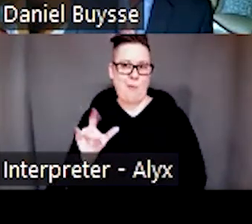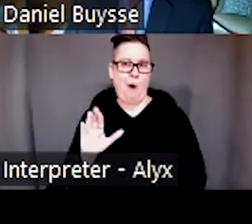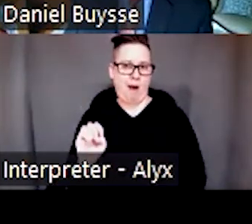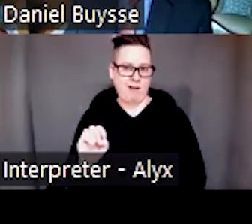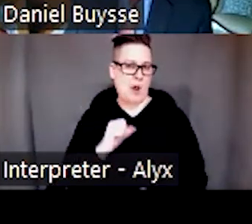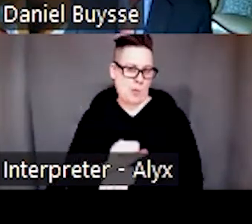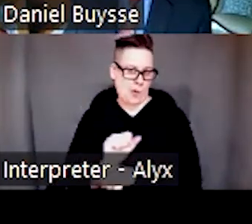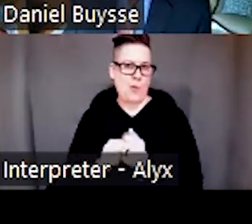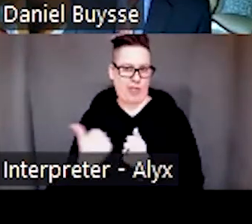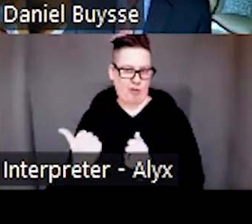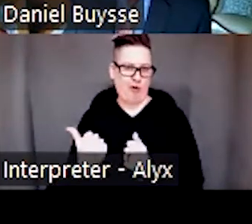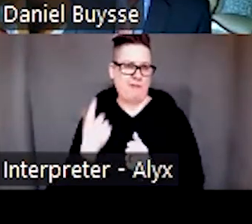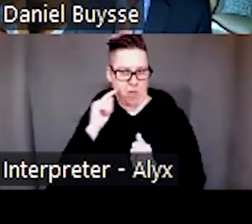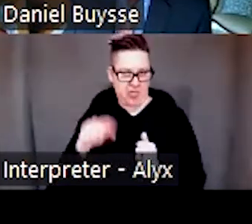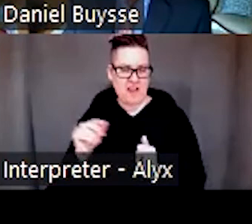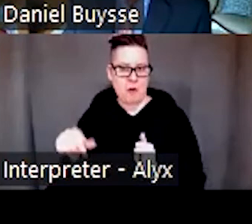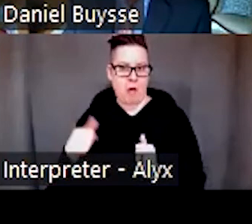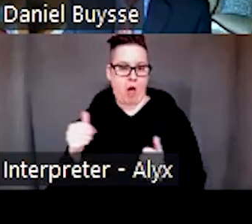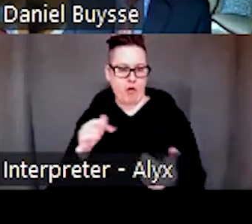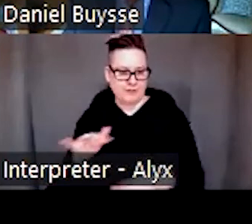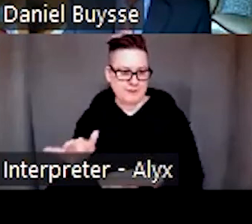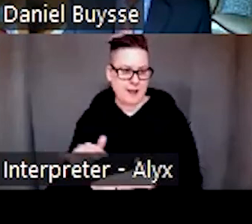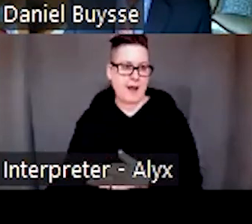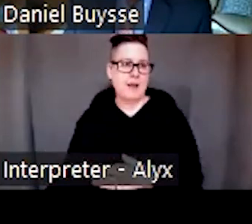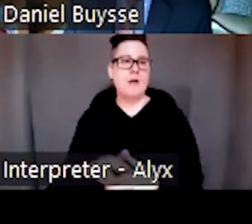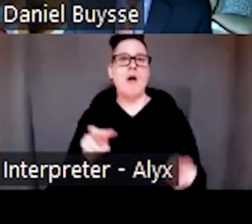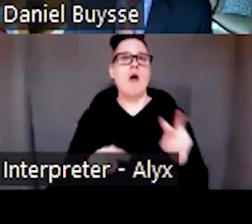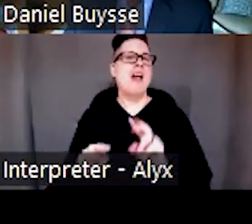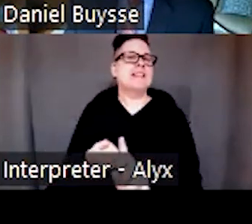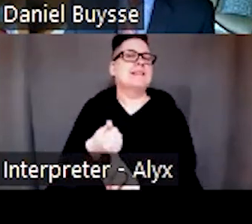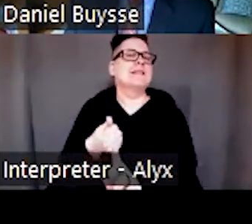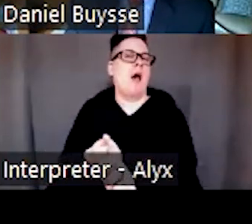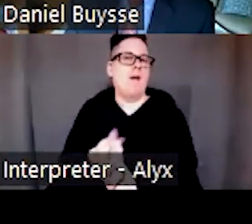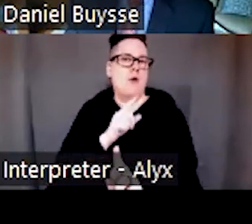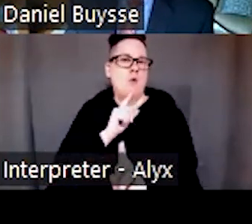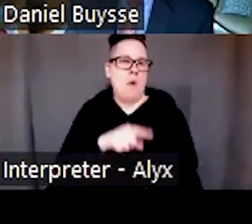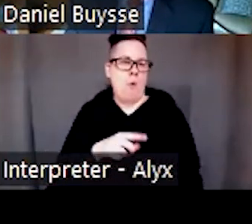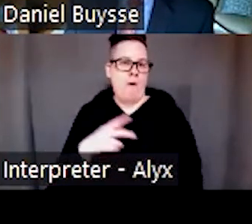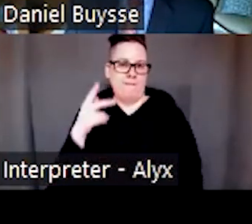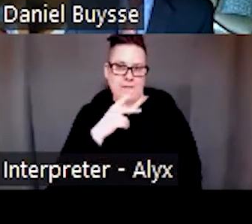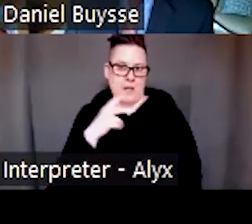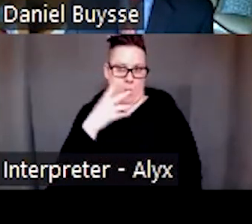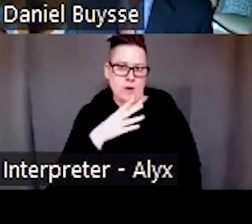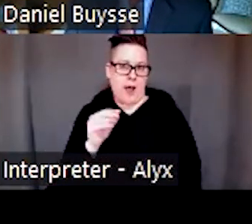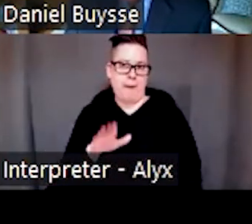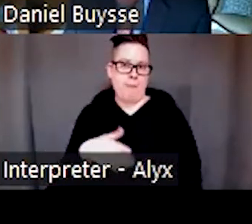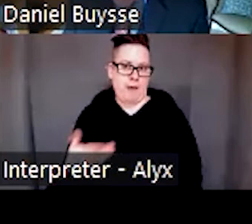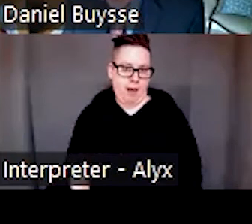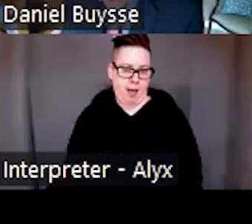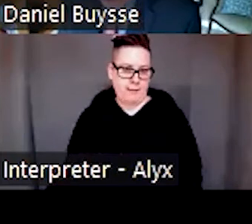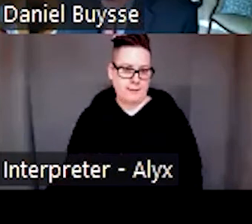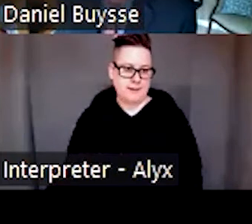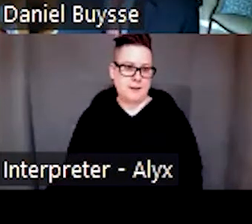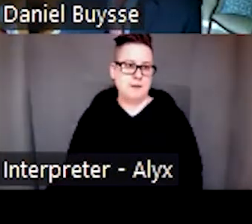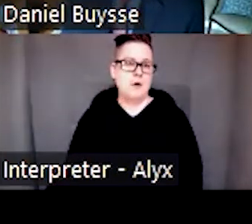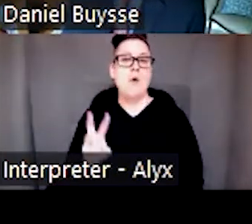studies. This is an examination of self-reported phenotypes and mortality. Dr. Wallace subsequently has